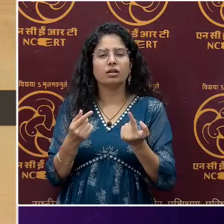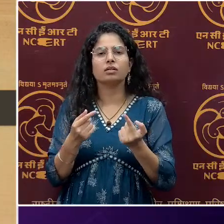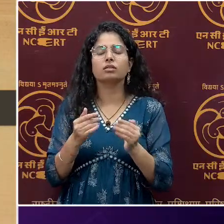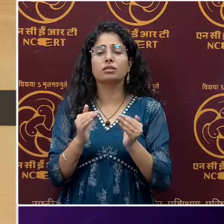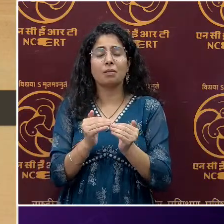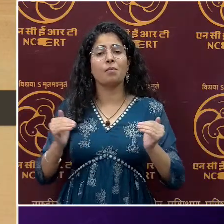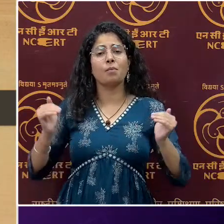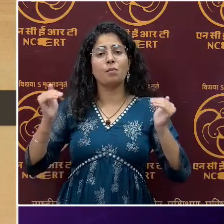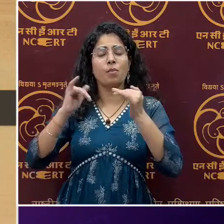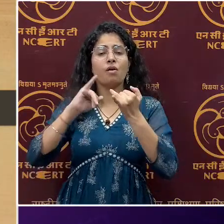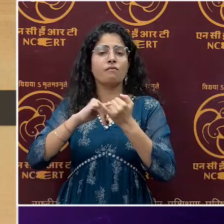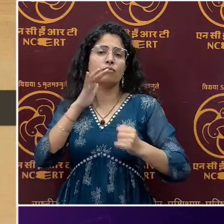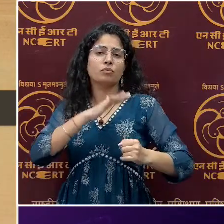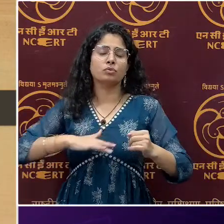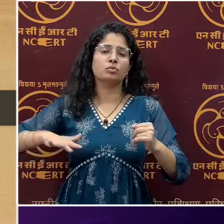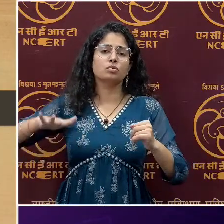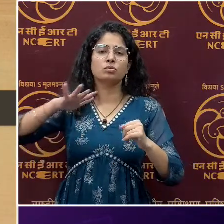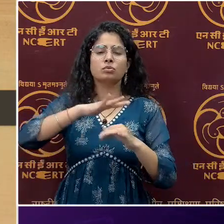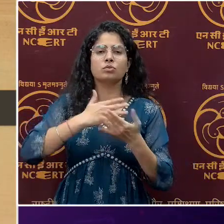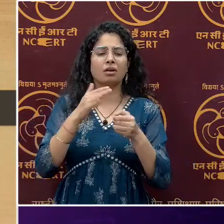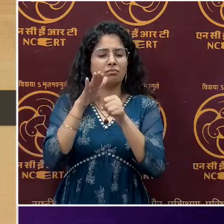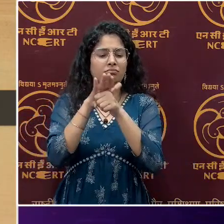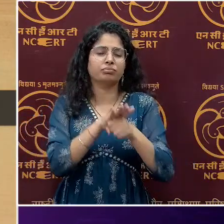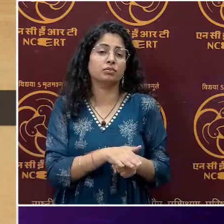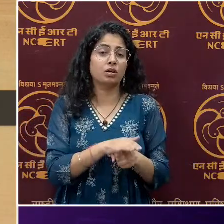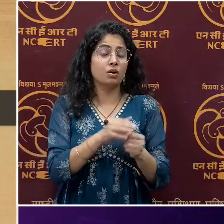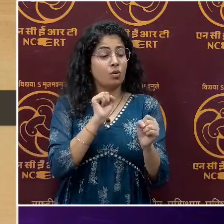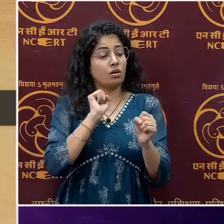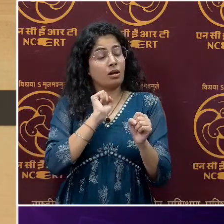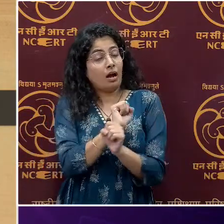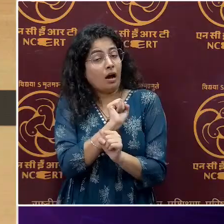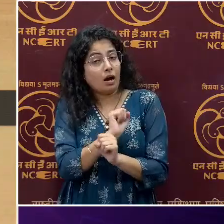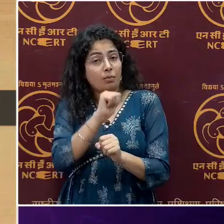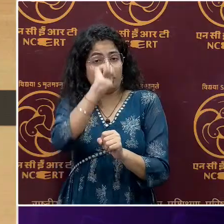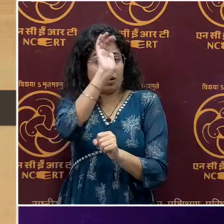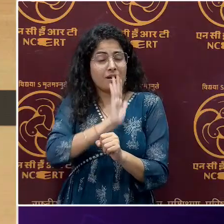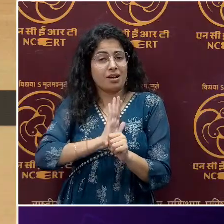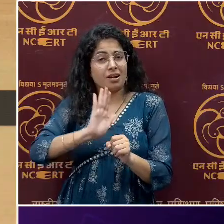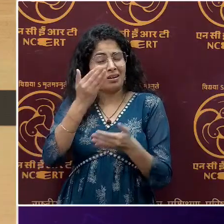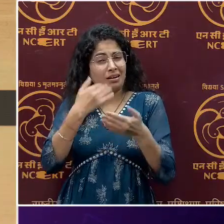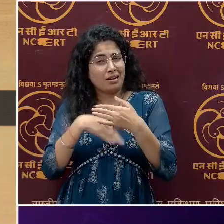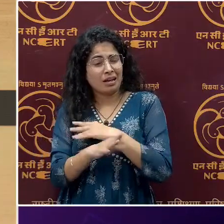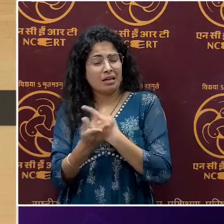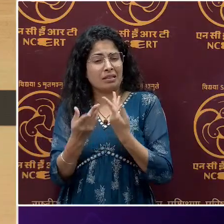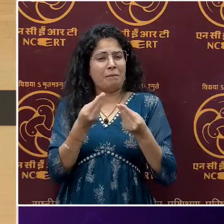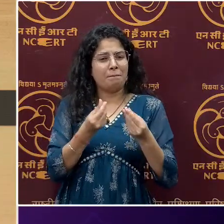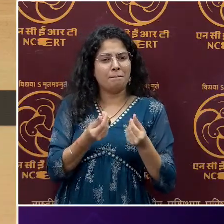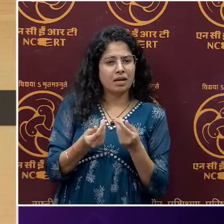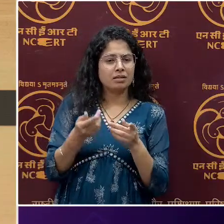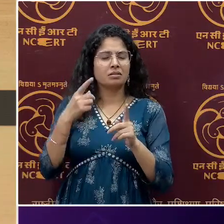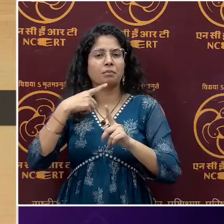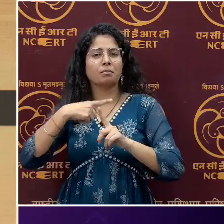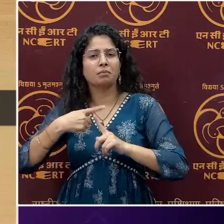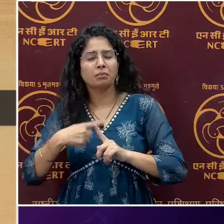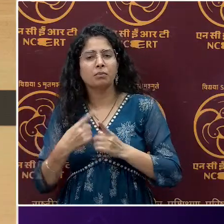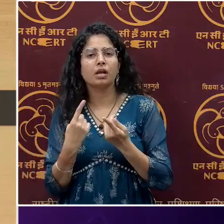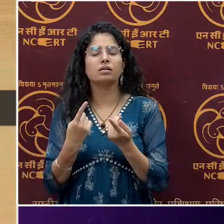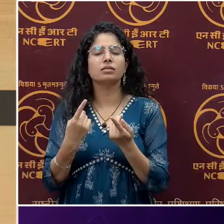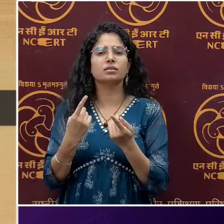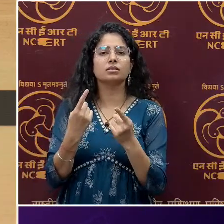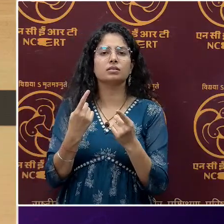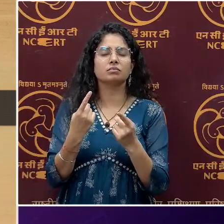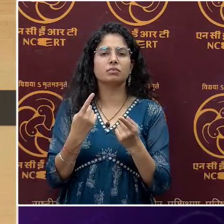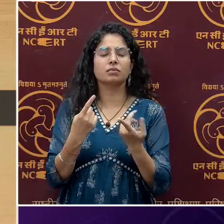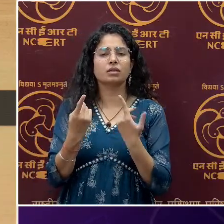all social oppression is also there. In their own country, and In that too by their the own foreigners. country, by foreigners, within their own people also, because there